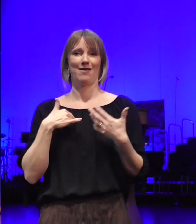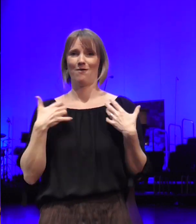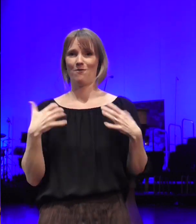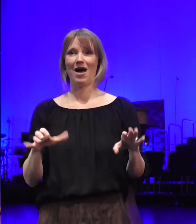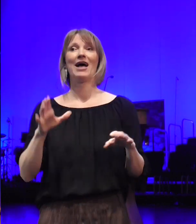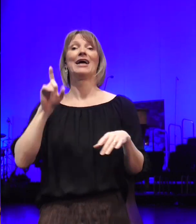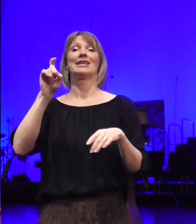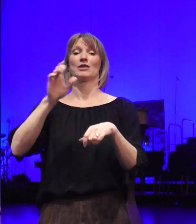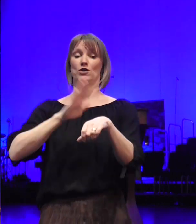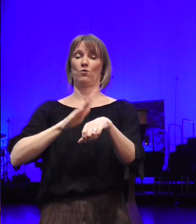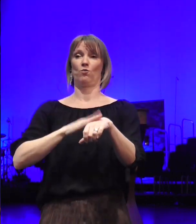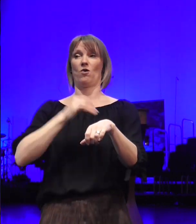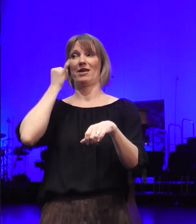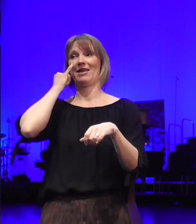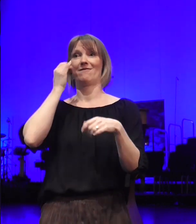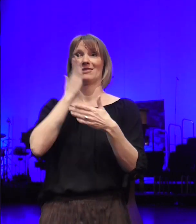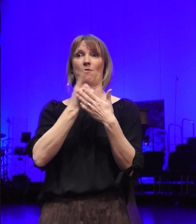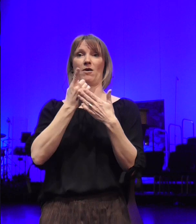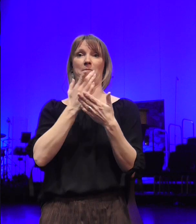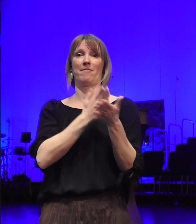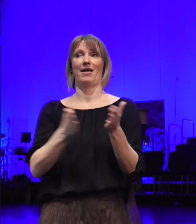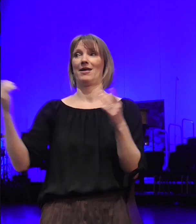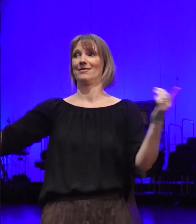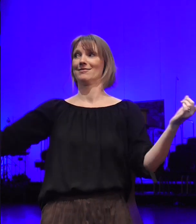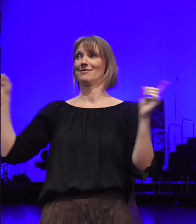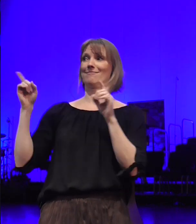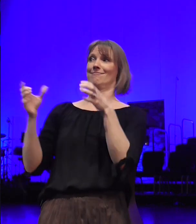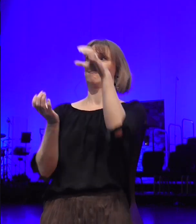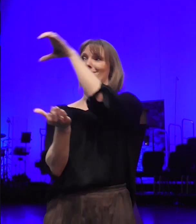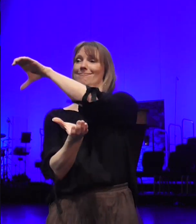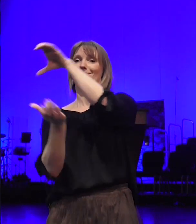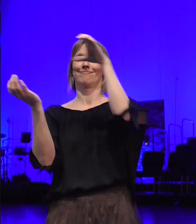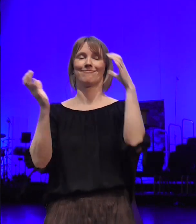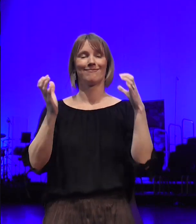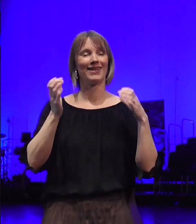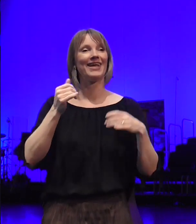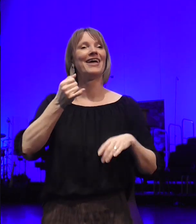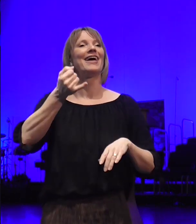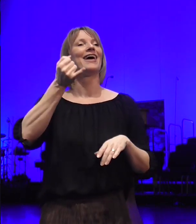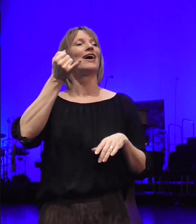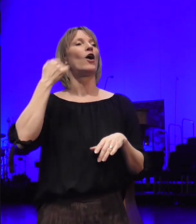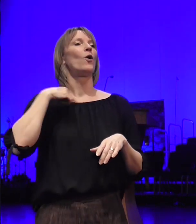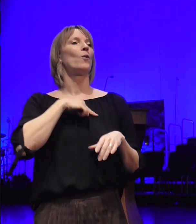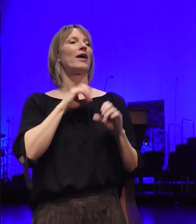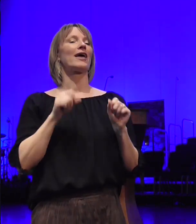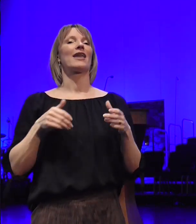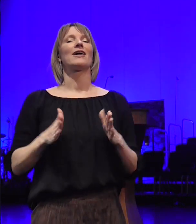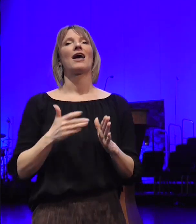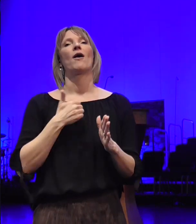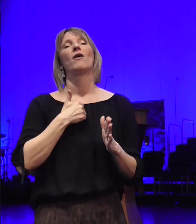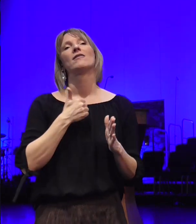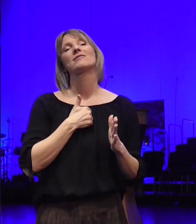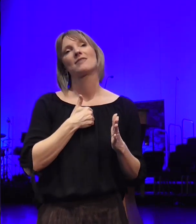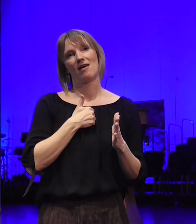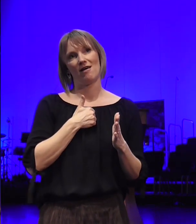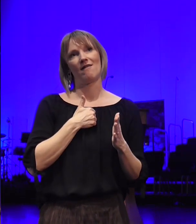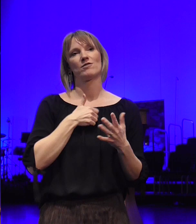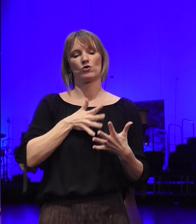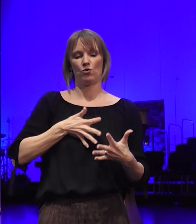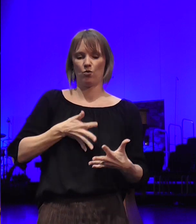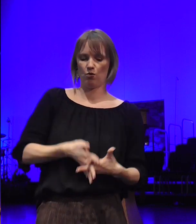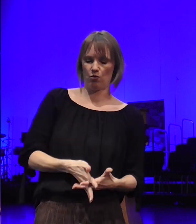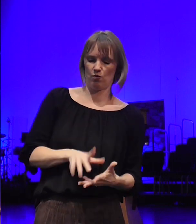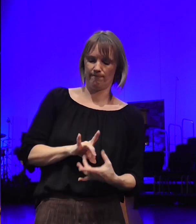to warn me if they do that, all right? Okay, thank you. So we get to allow ourselves to anchor into